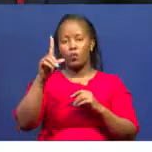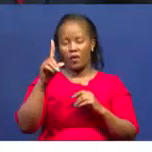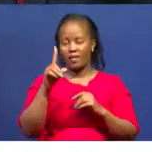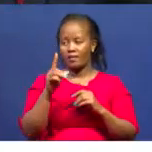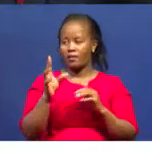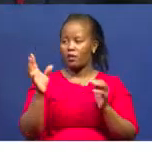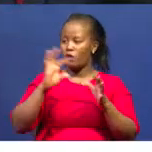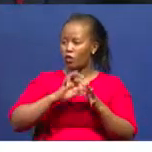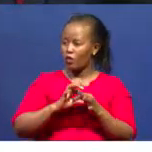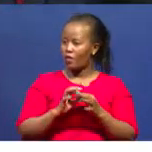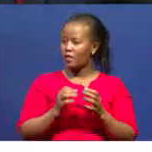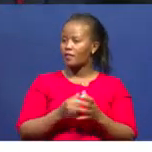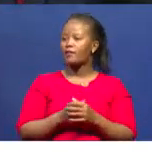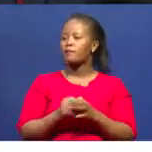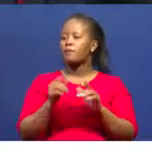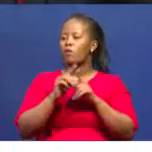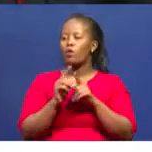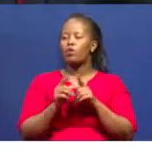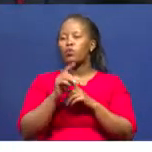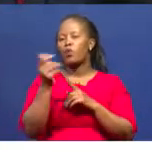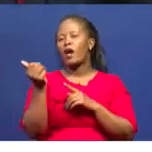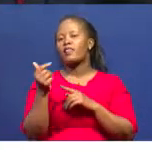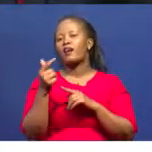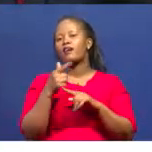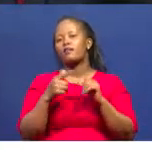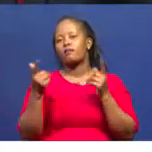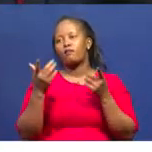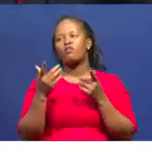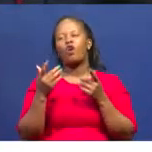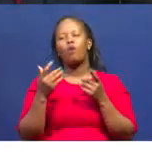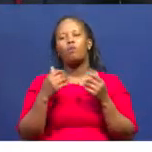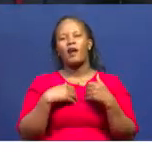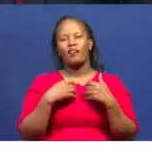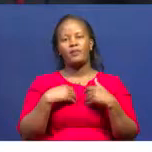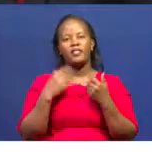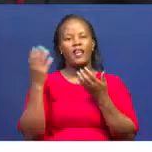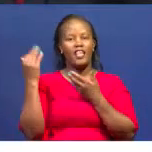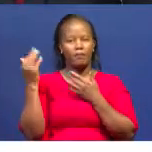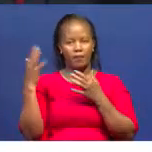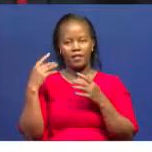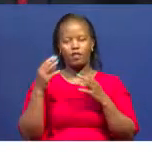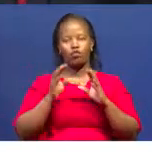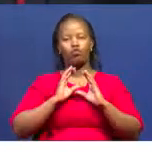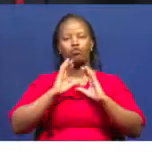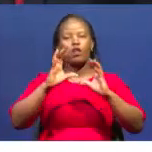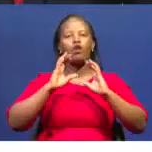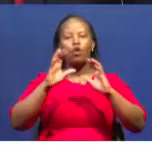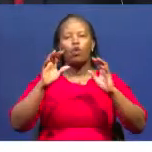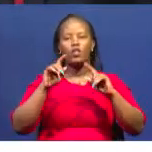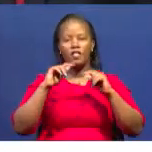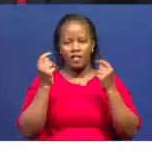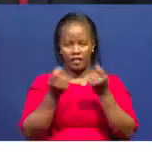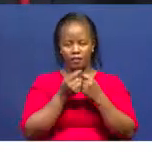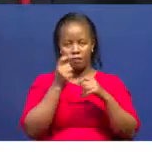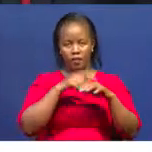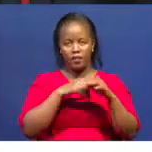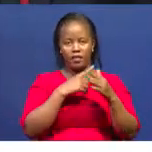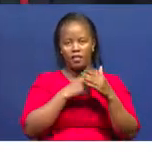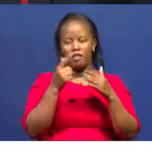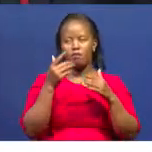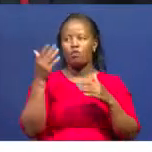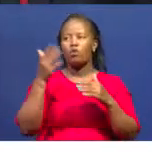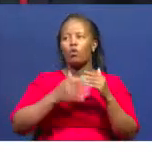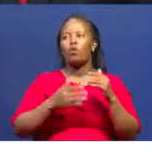help. Onyango also came from Club World Cup. He has been helping to train the team, but over the weekend, he left